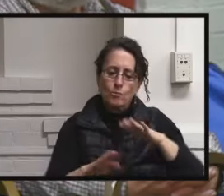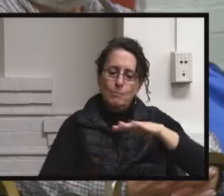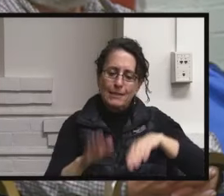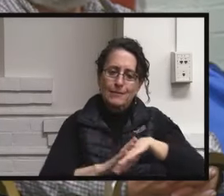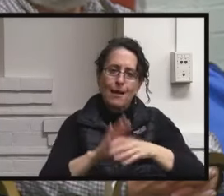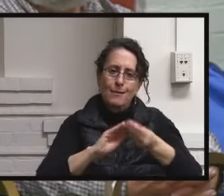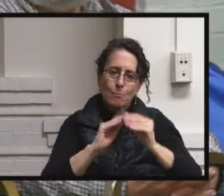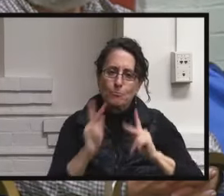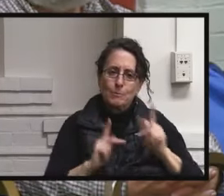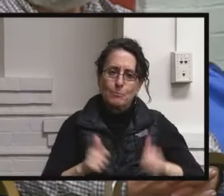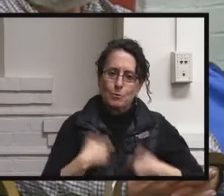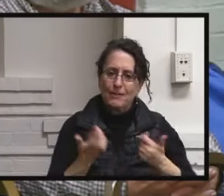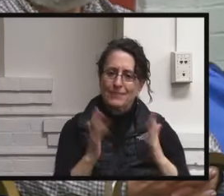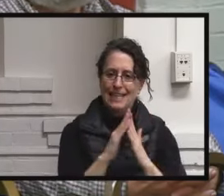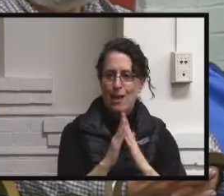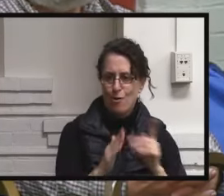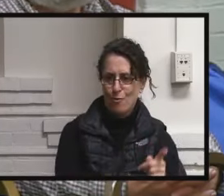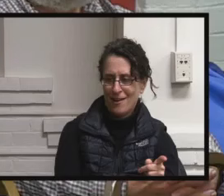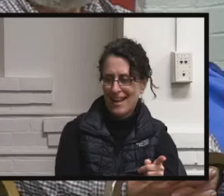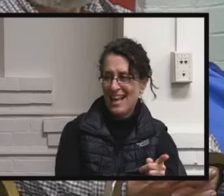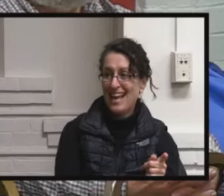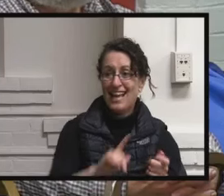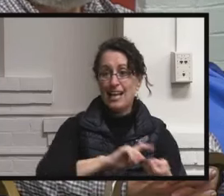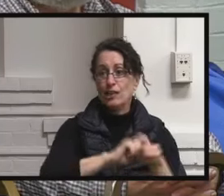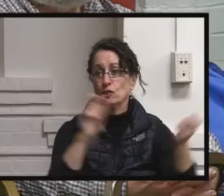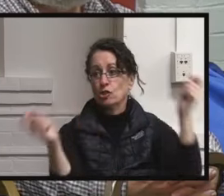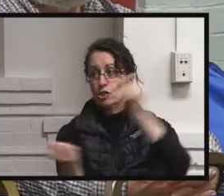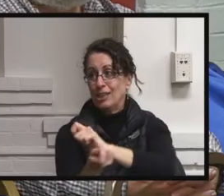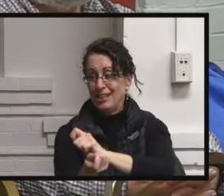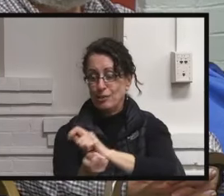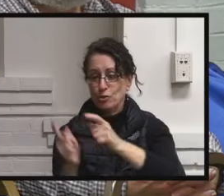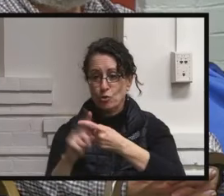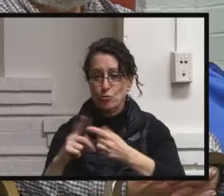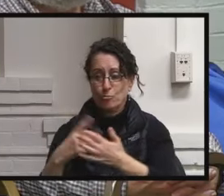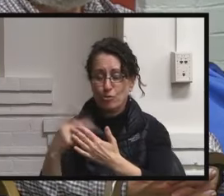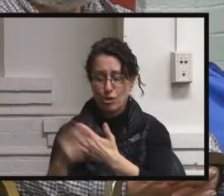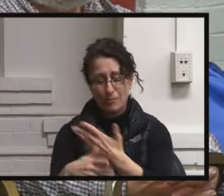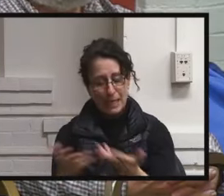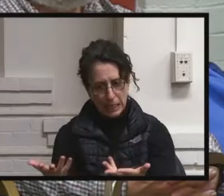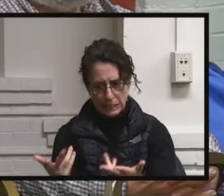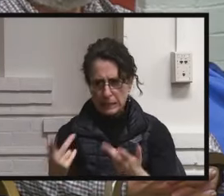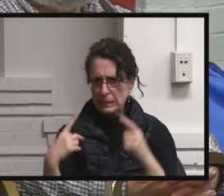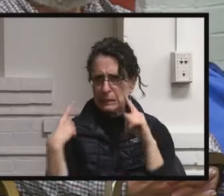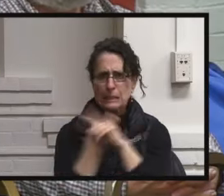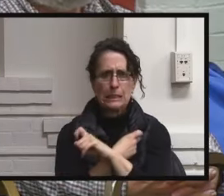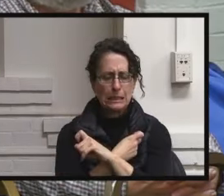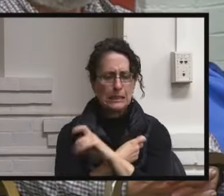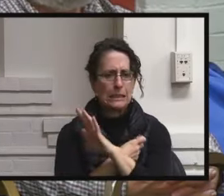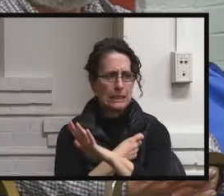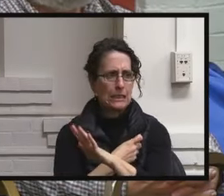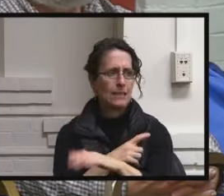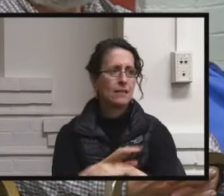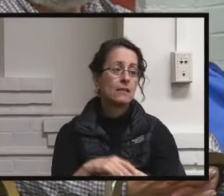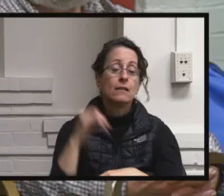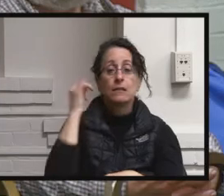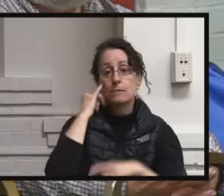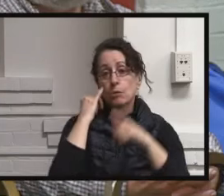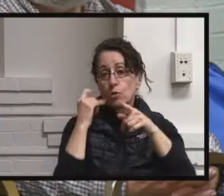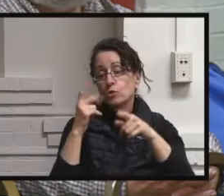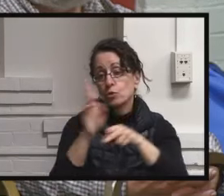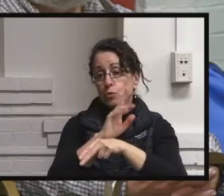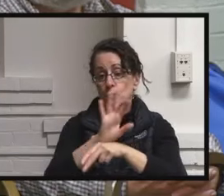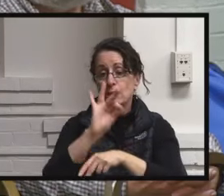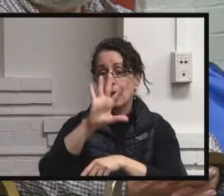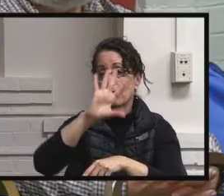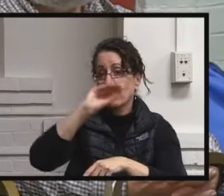program where we can say, Brattleboro, you're using 80% of this service. You're using 95% of the service, and we're going to charge you